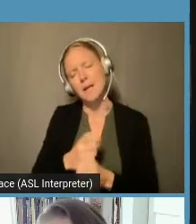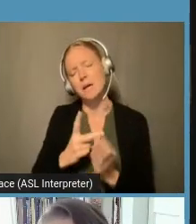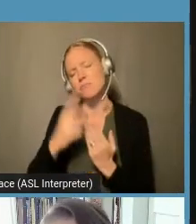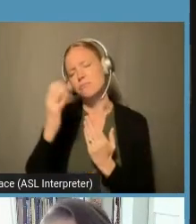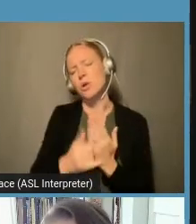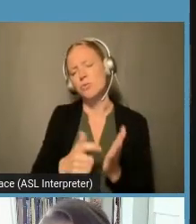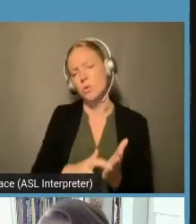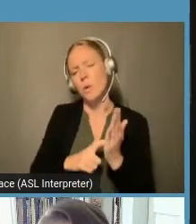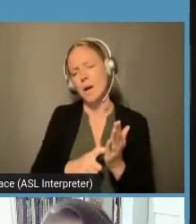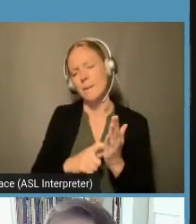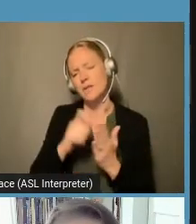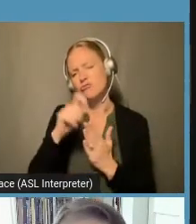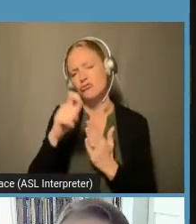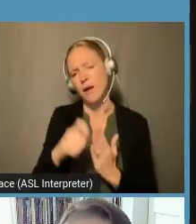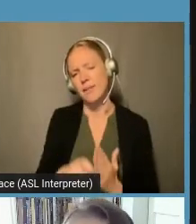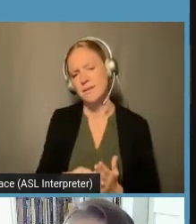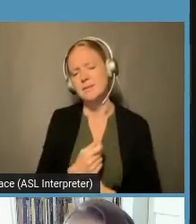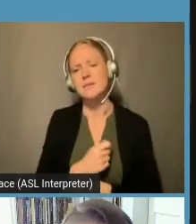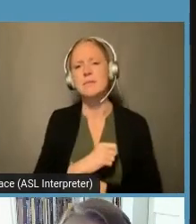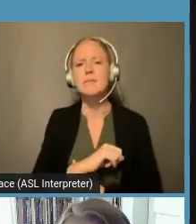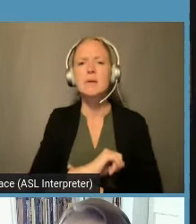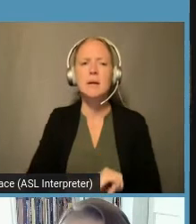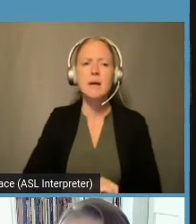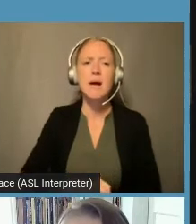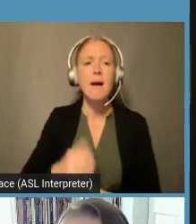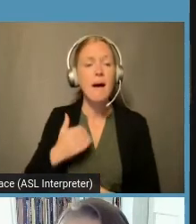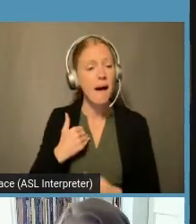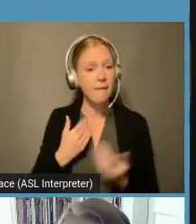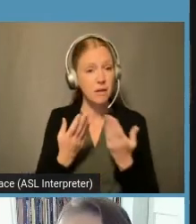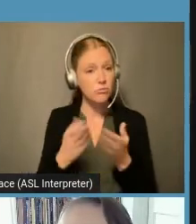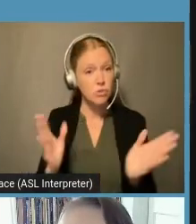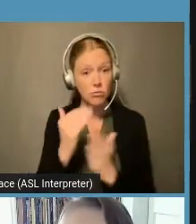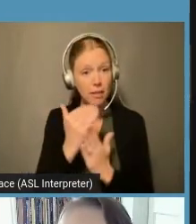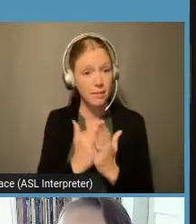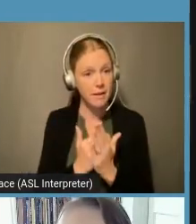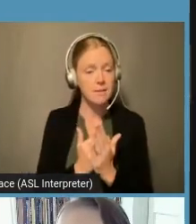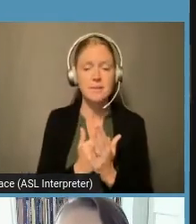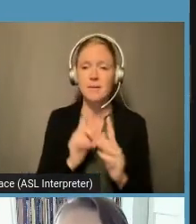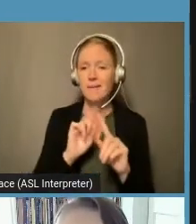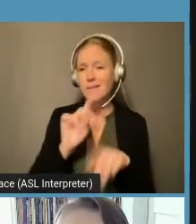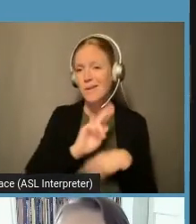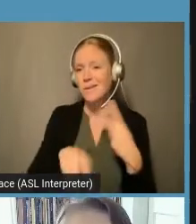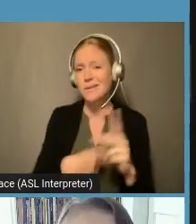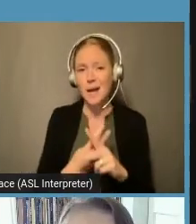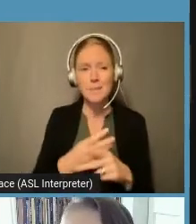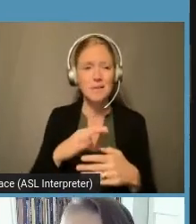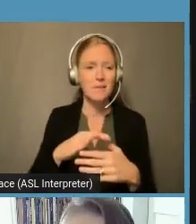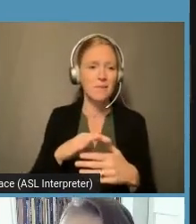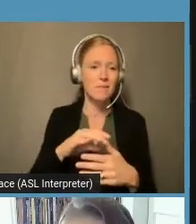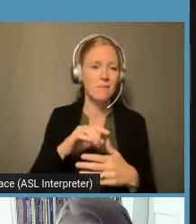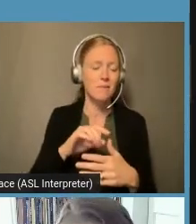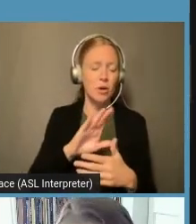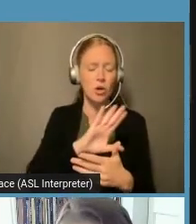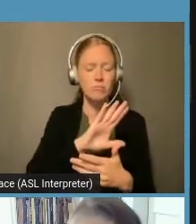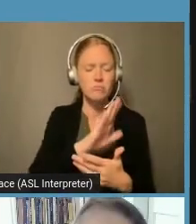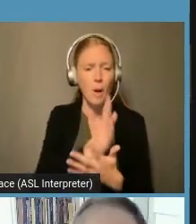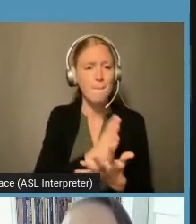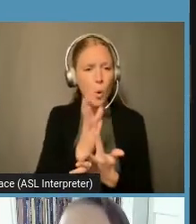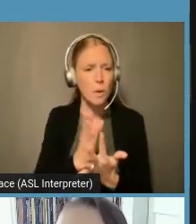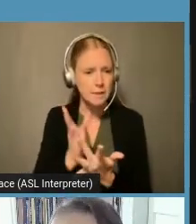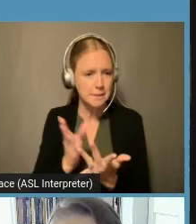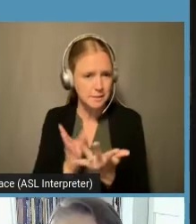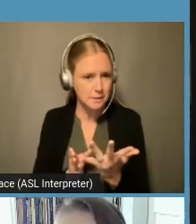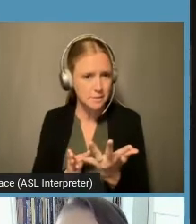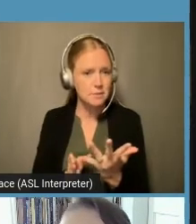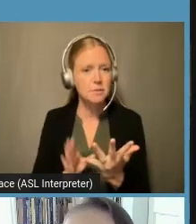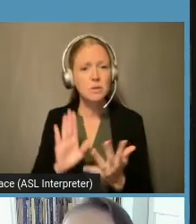requirements checklist that has general list of different types of components your web project could possibly have. So you